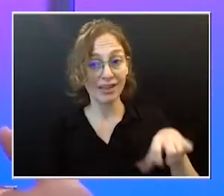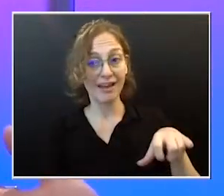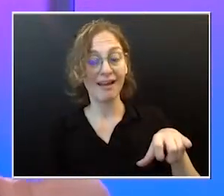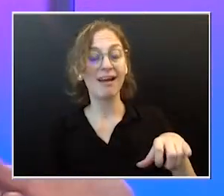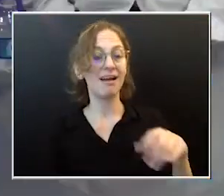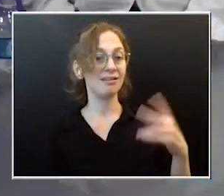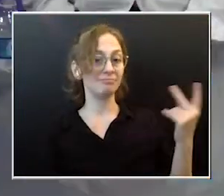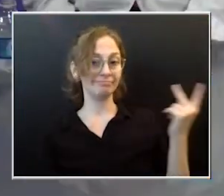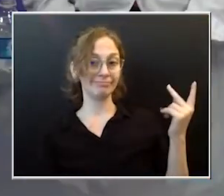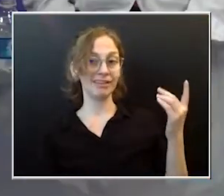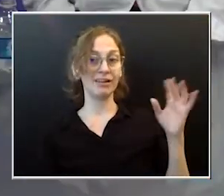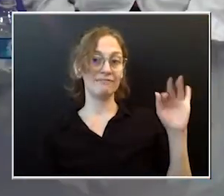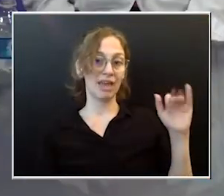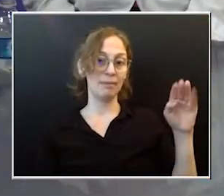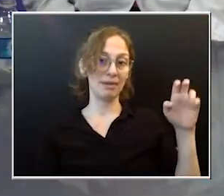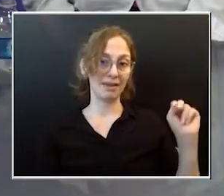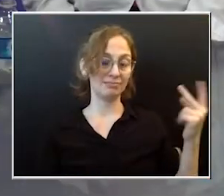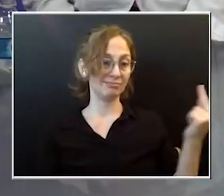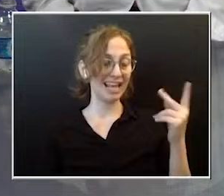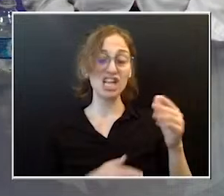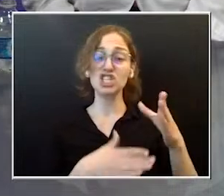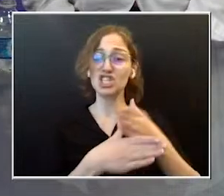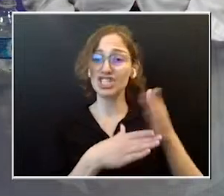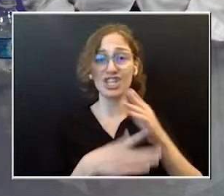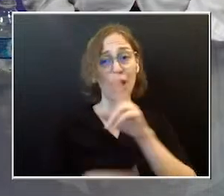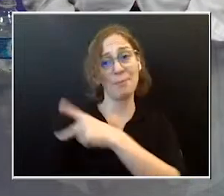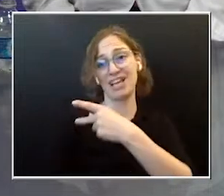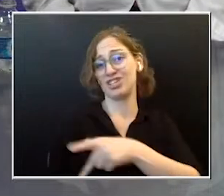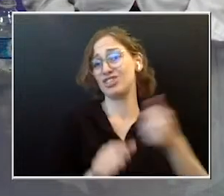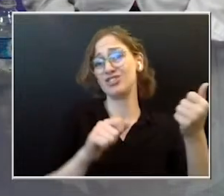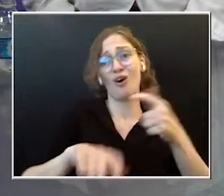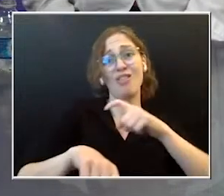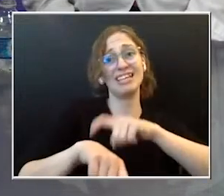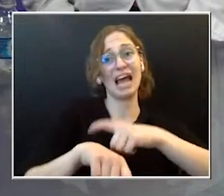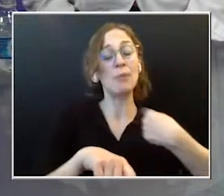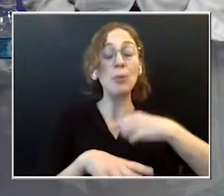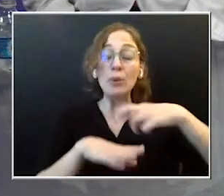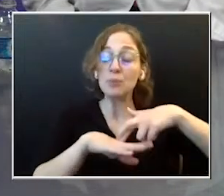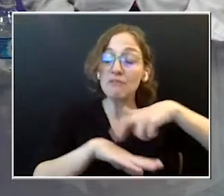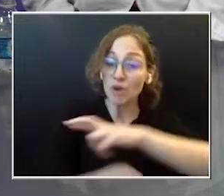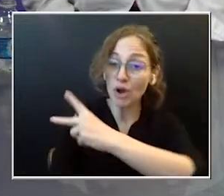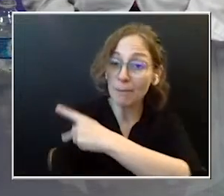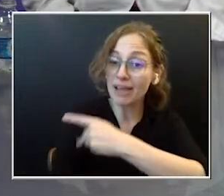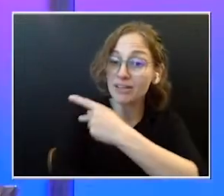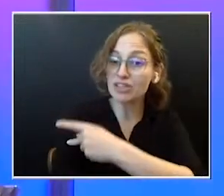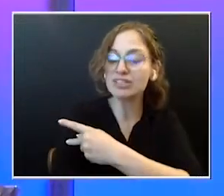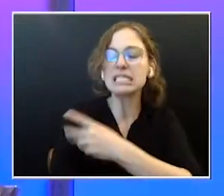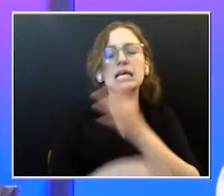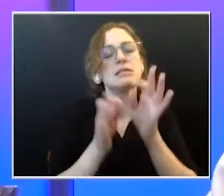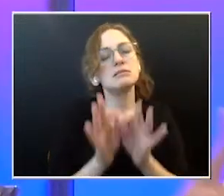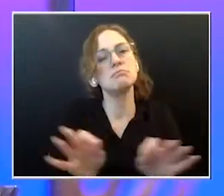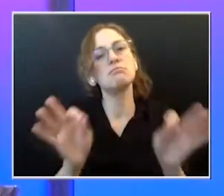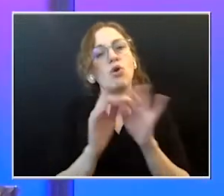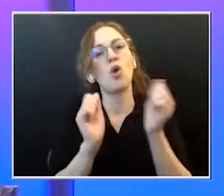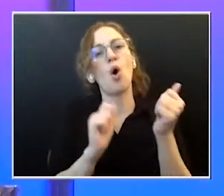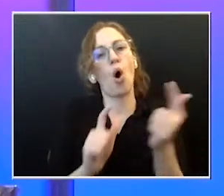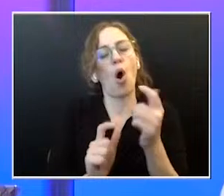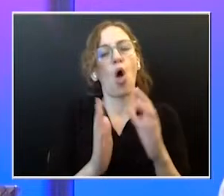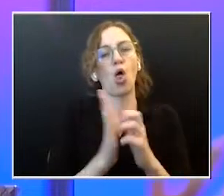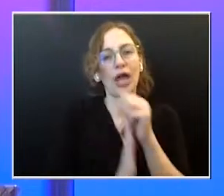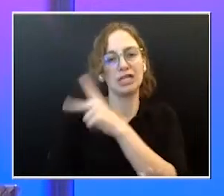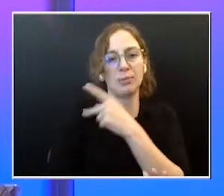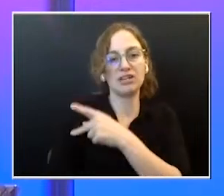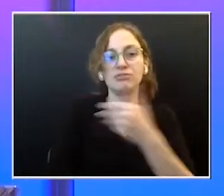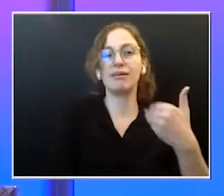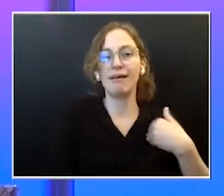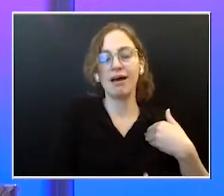her questions all the time. We refer patients, and it's really important that I think all cancer patients are in a situation where you have access to that, where you have multiple